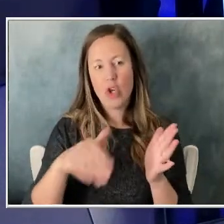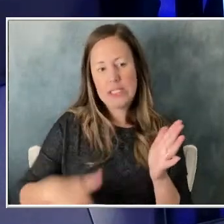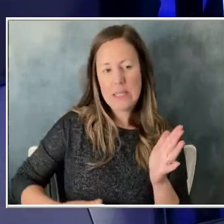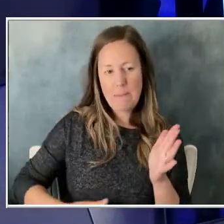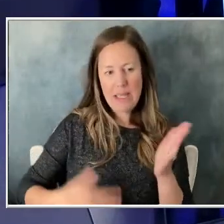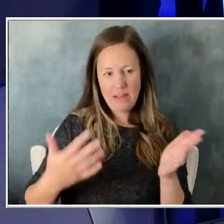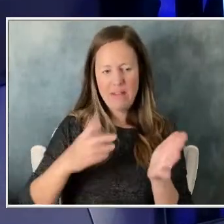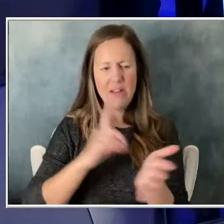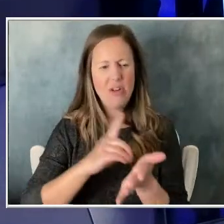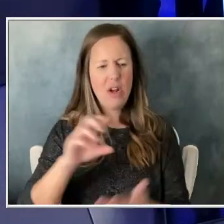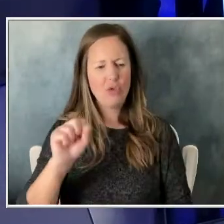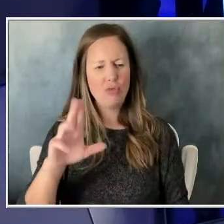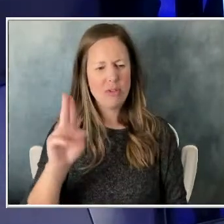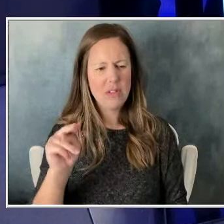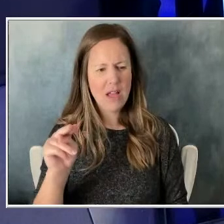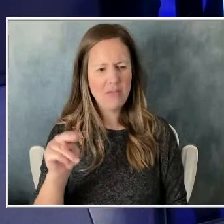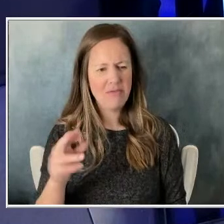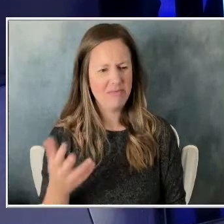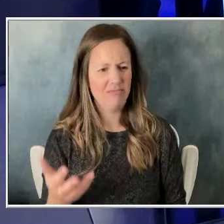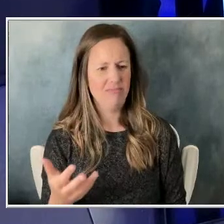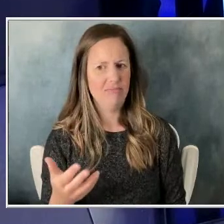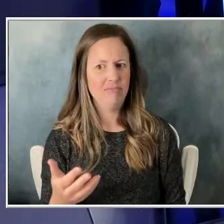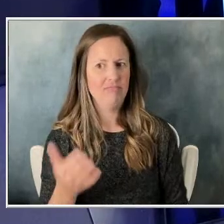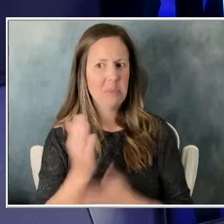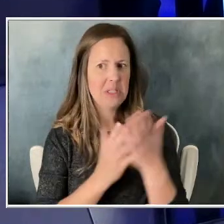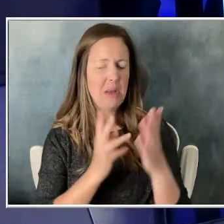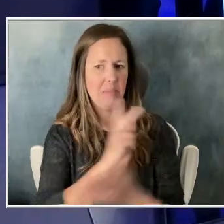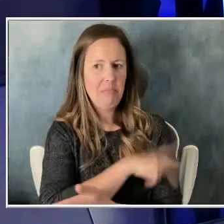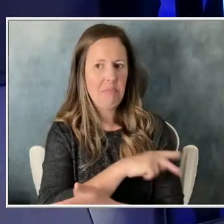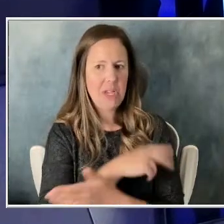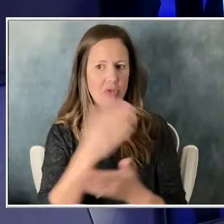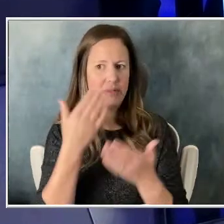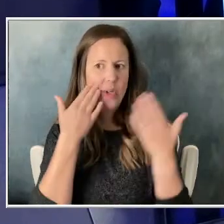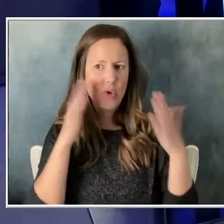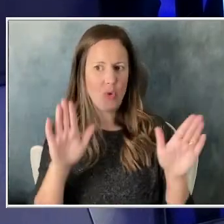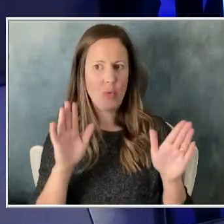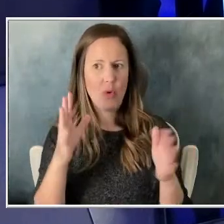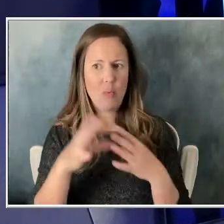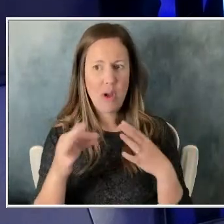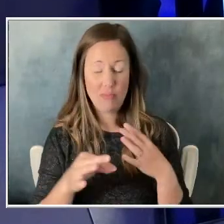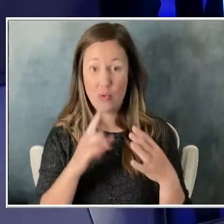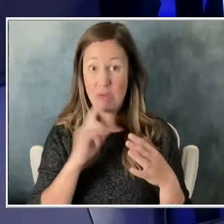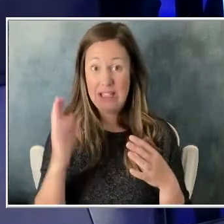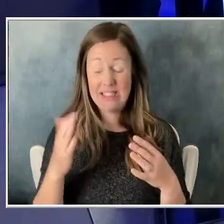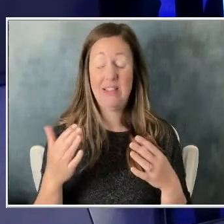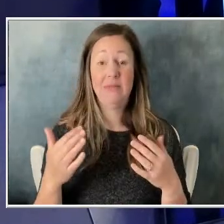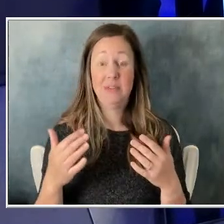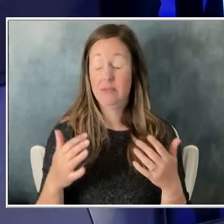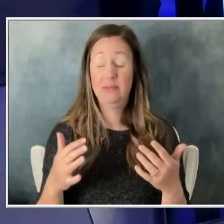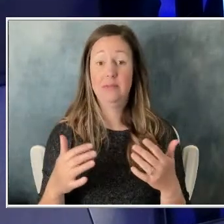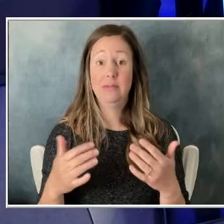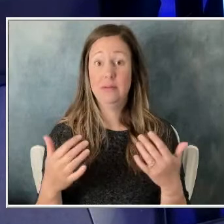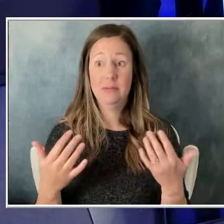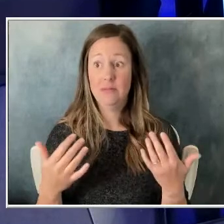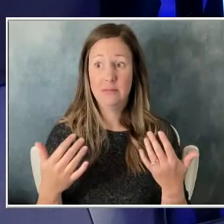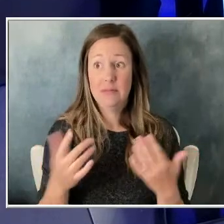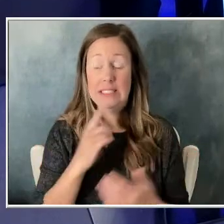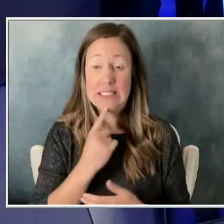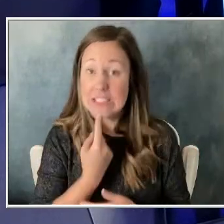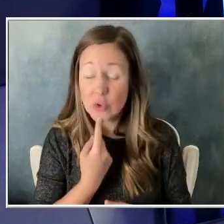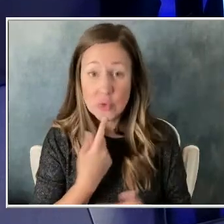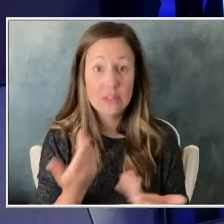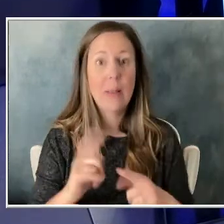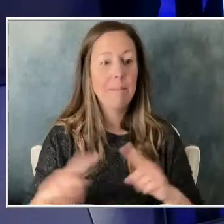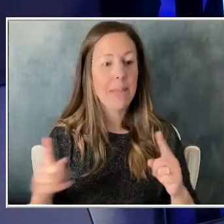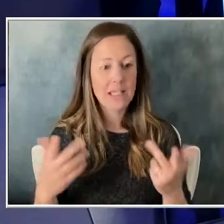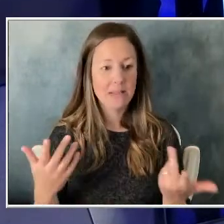even realize that's an option. It seems very drastic. I'm sure when you first heard that, but how is it possible to